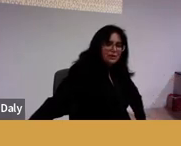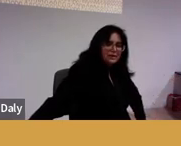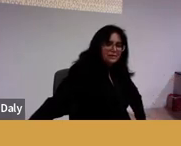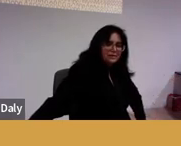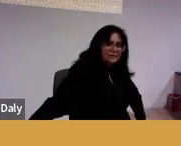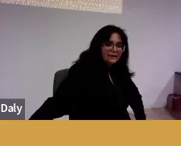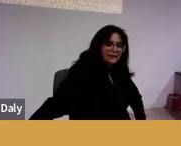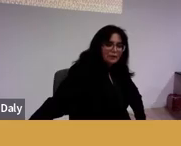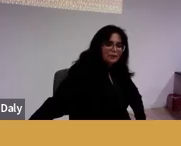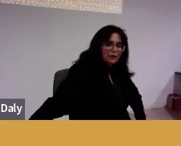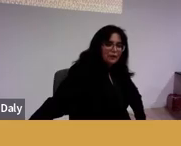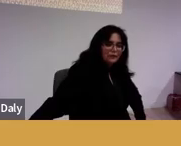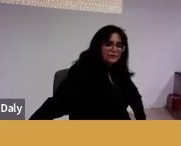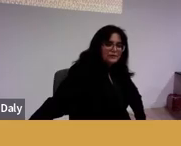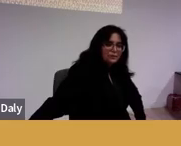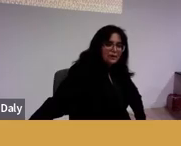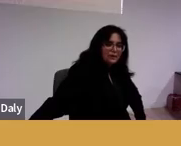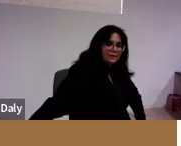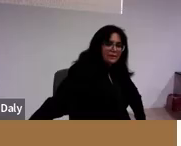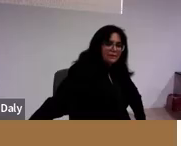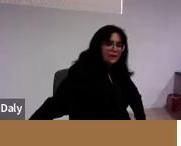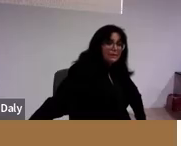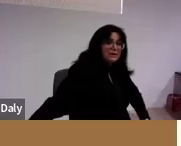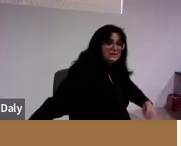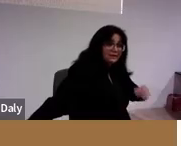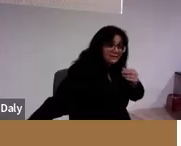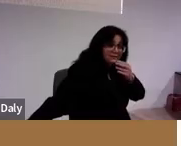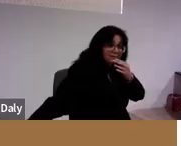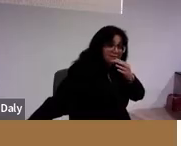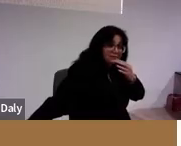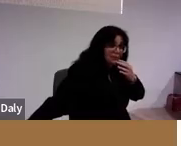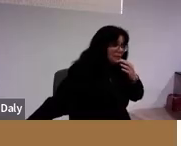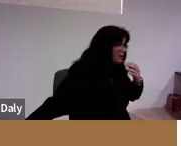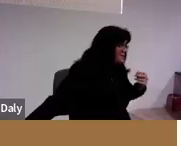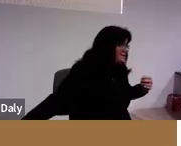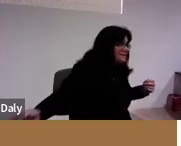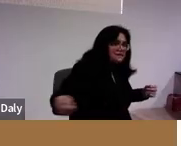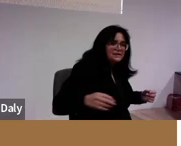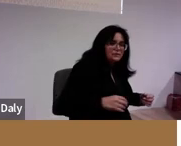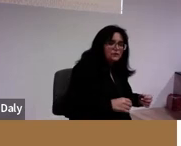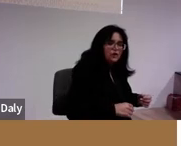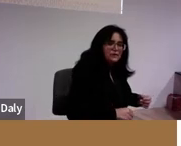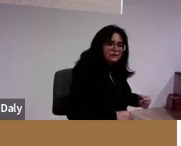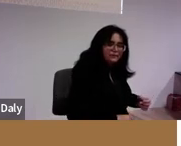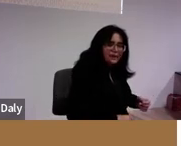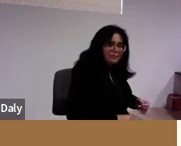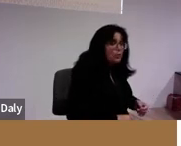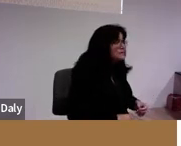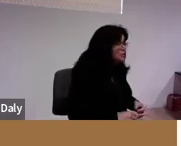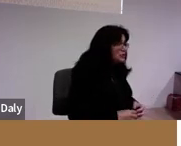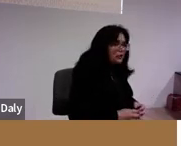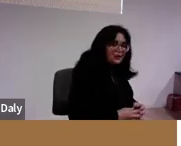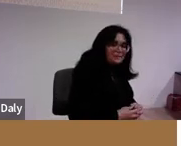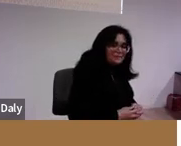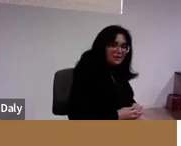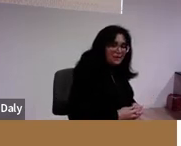want to look now at a little photo. This is my baby son, So my baby son is now 6'5". But once